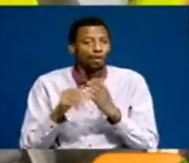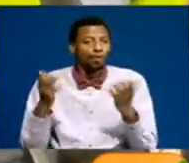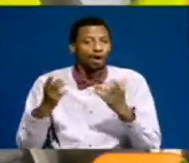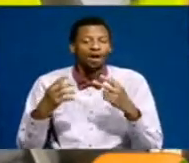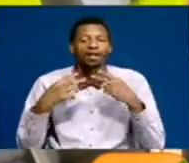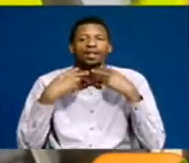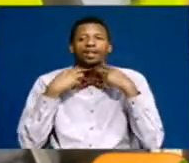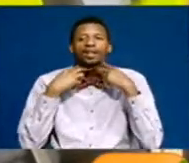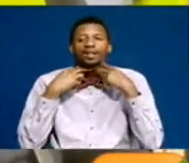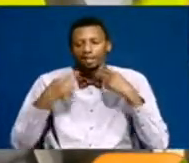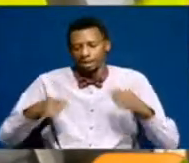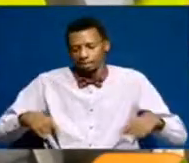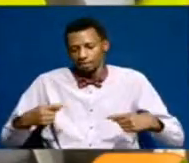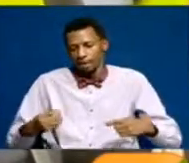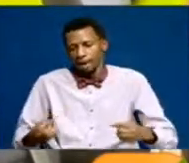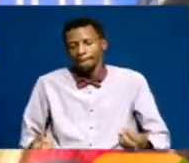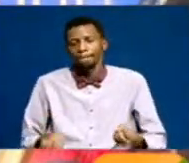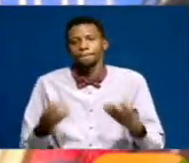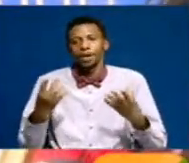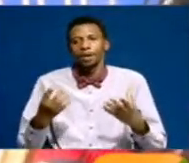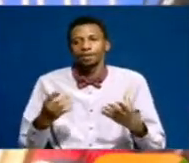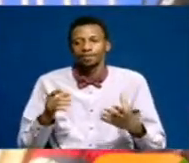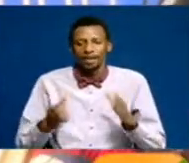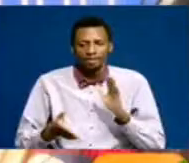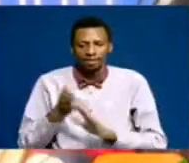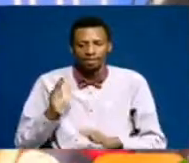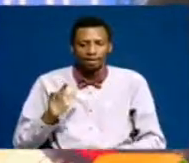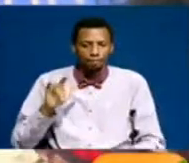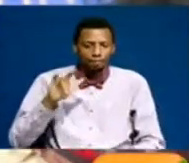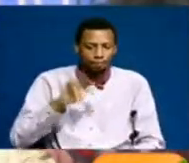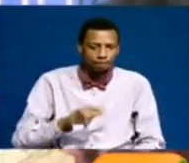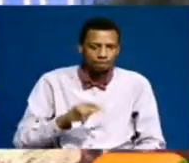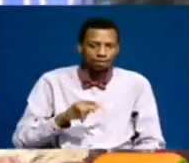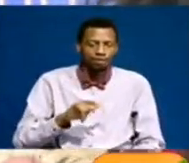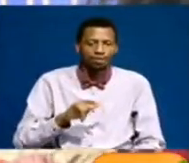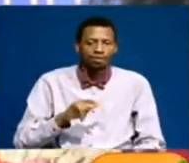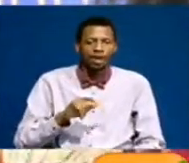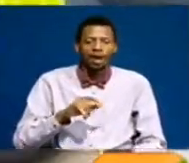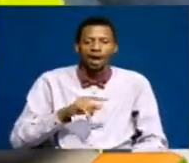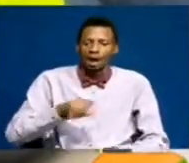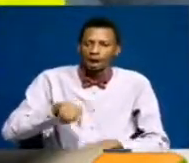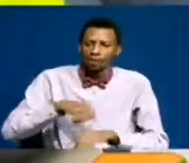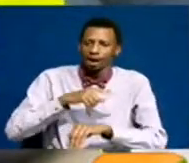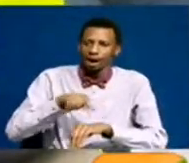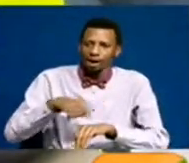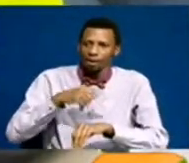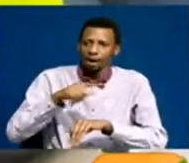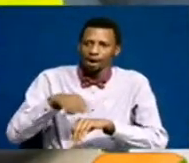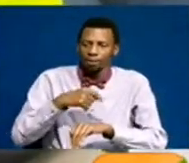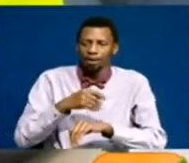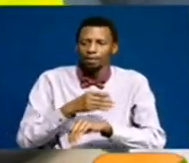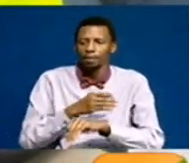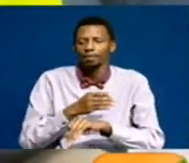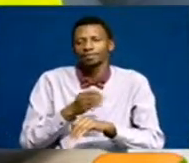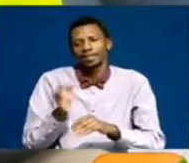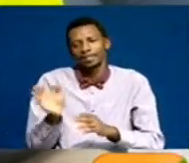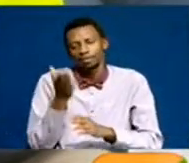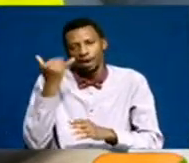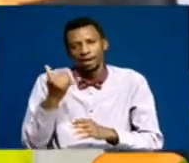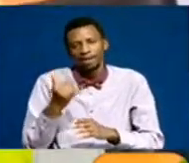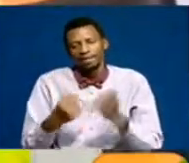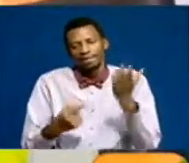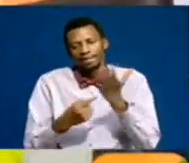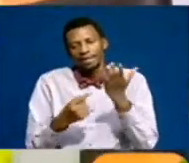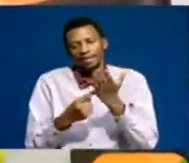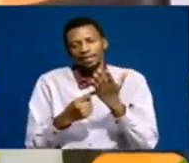suffered a tire burst and had to make an emergency landing took hours to clear because of a lack of specialized equipment. The situation